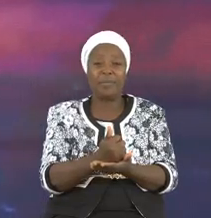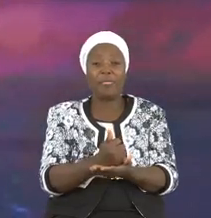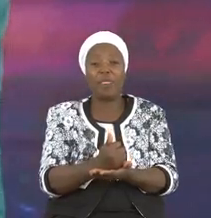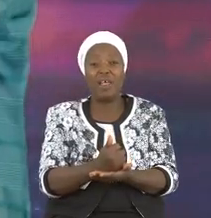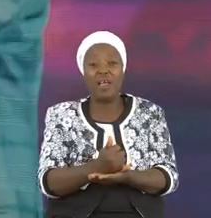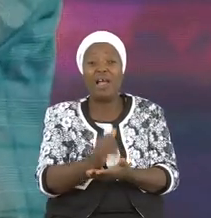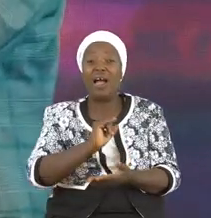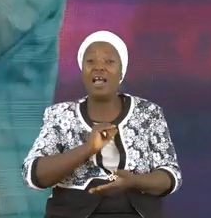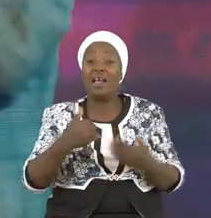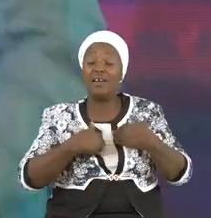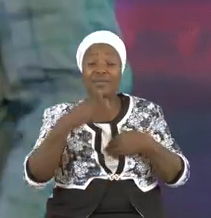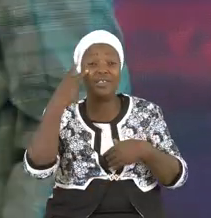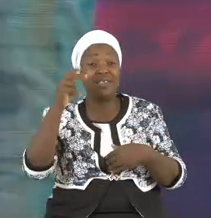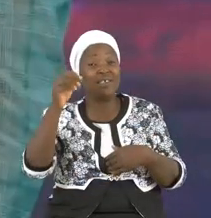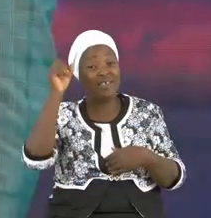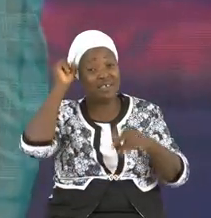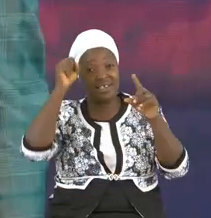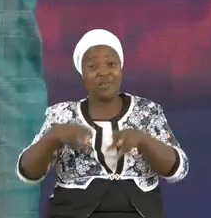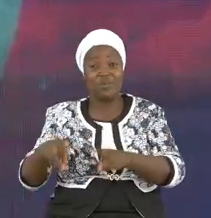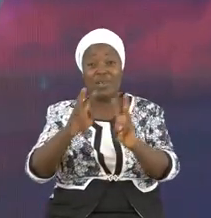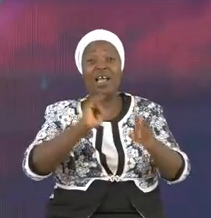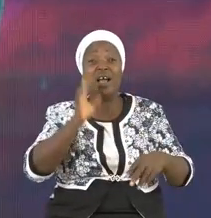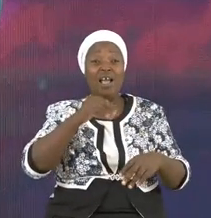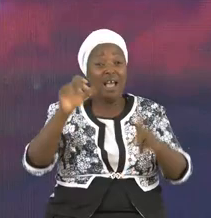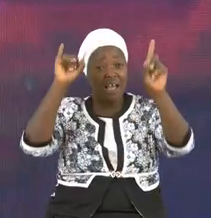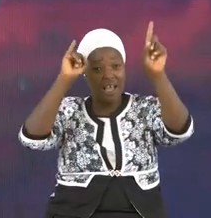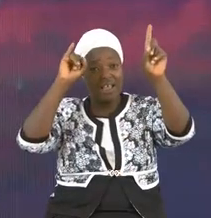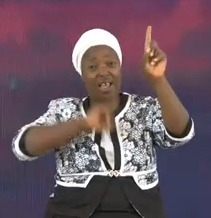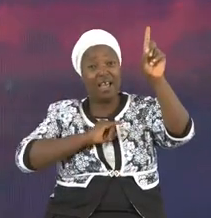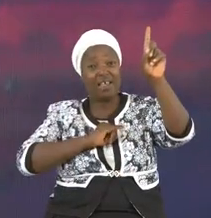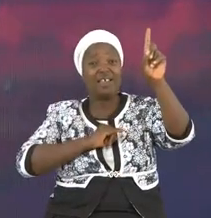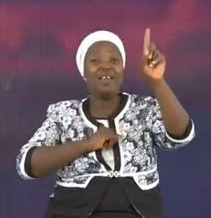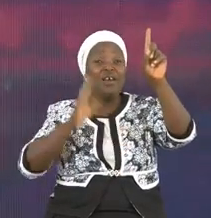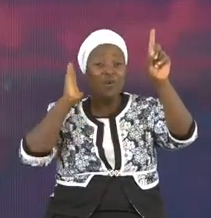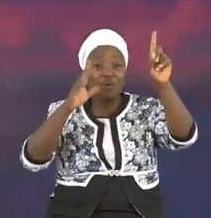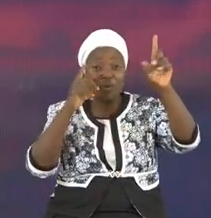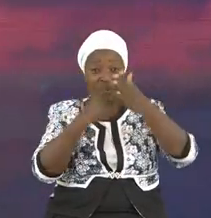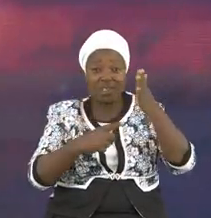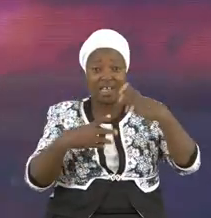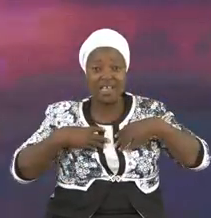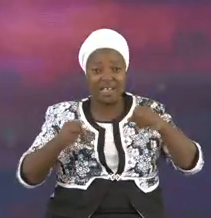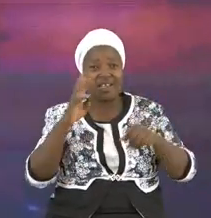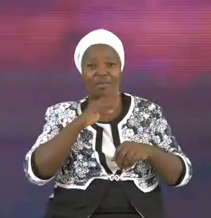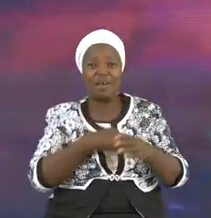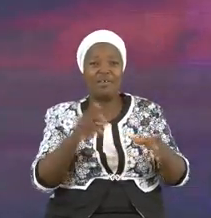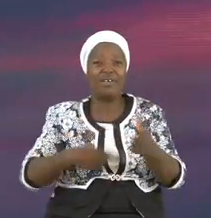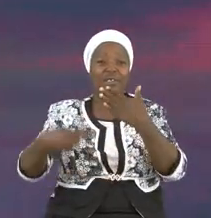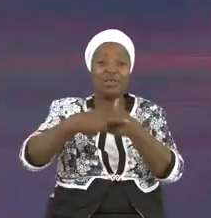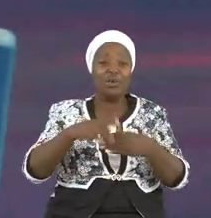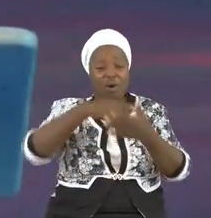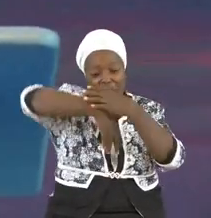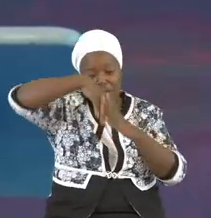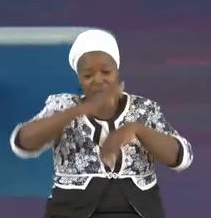will heal him. I will lead him also. And I will restore comfort unto him and to his mourners.